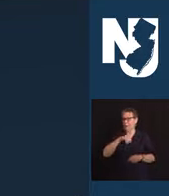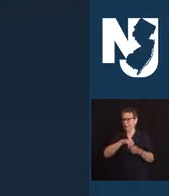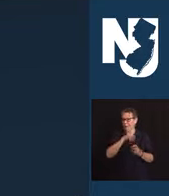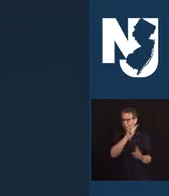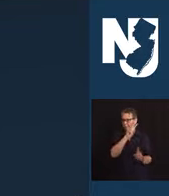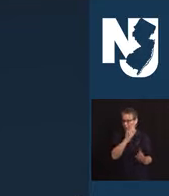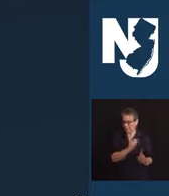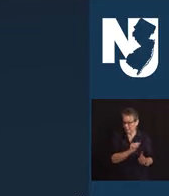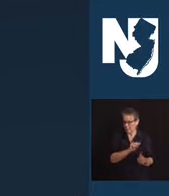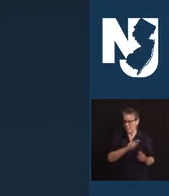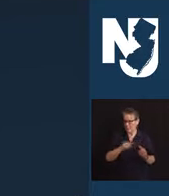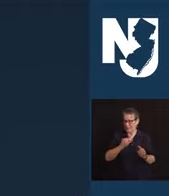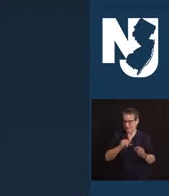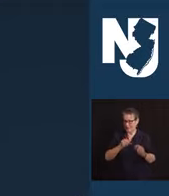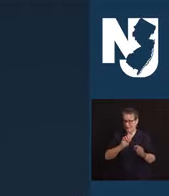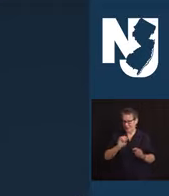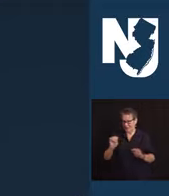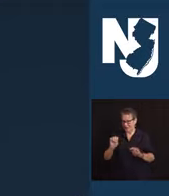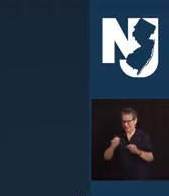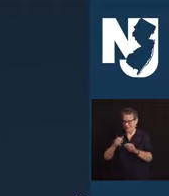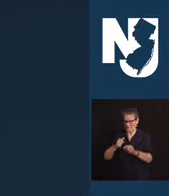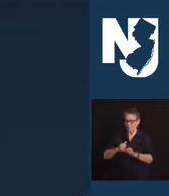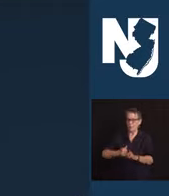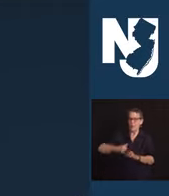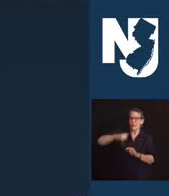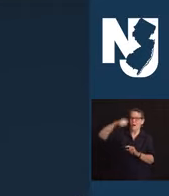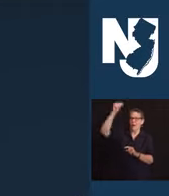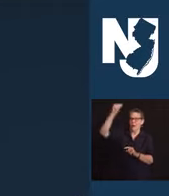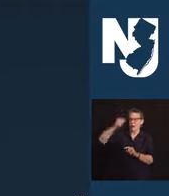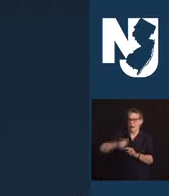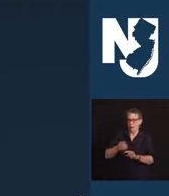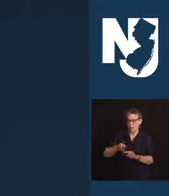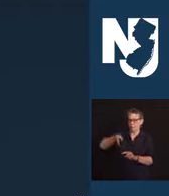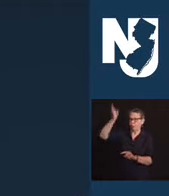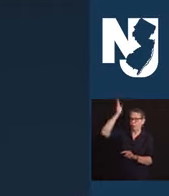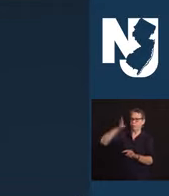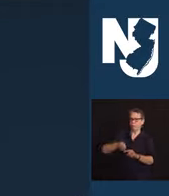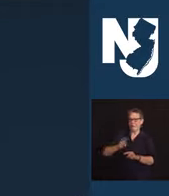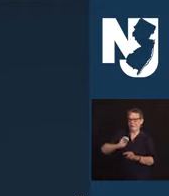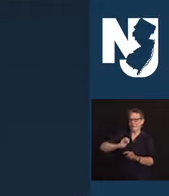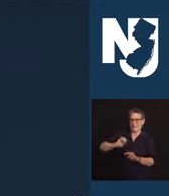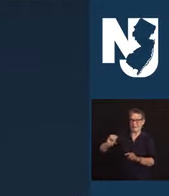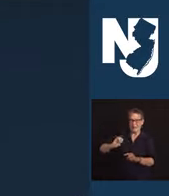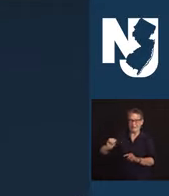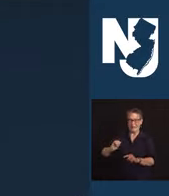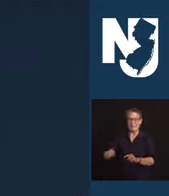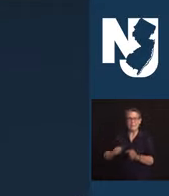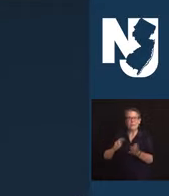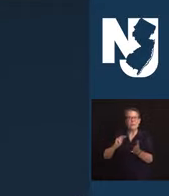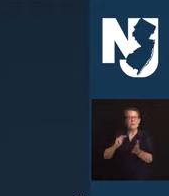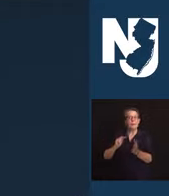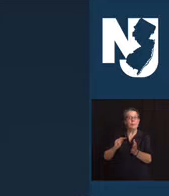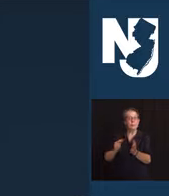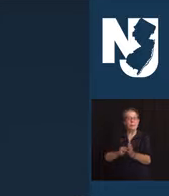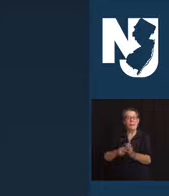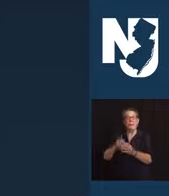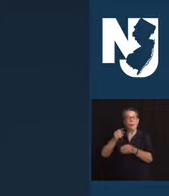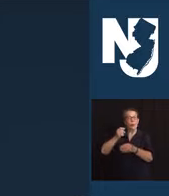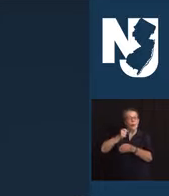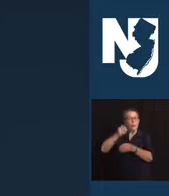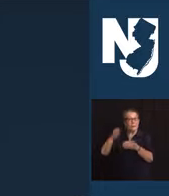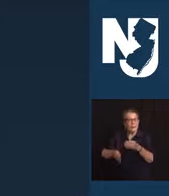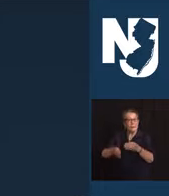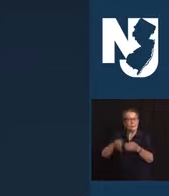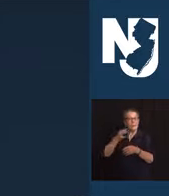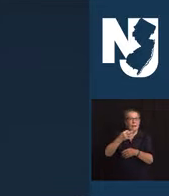run up and down the eastern seaboard meant that he could be home in Butler for almost every weekend to be with Donna and attend